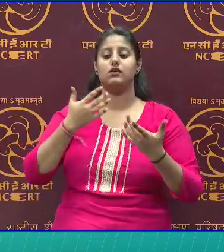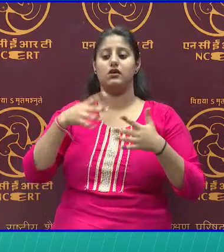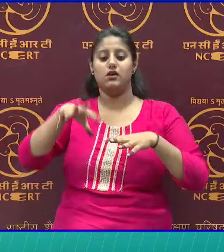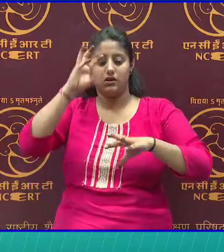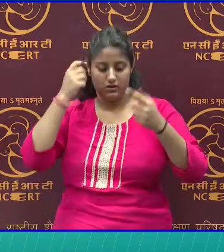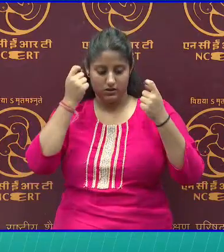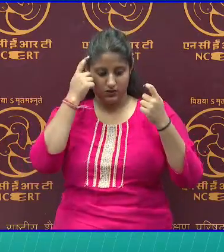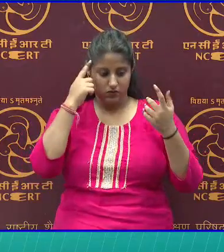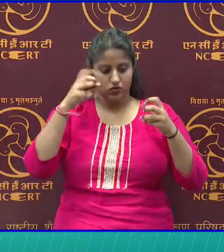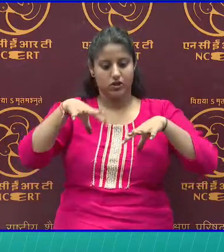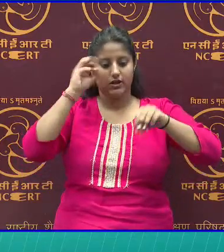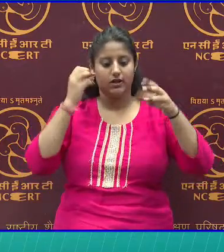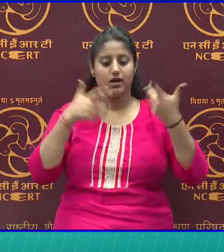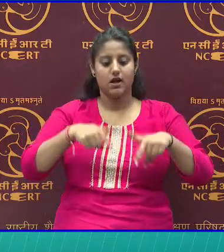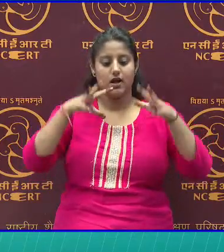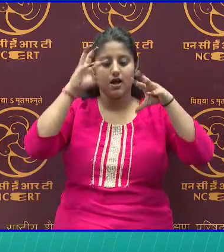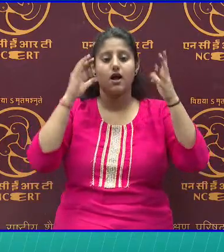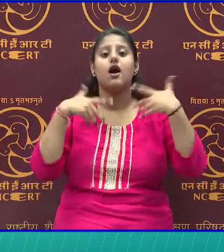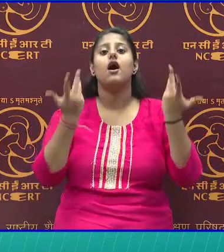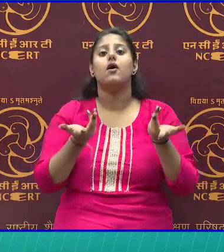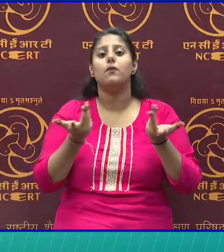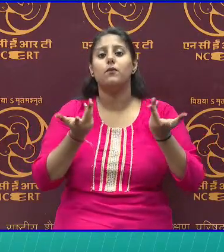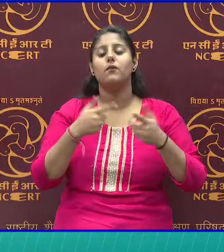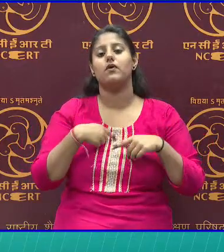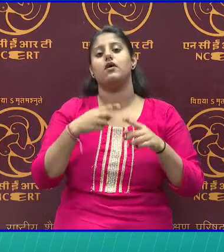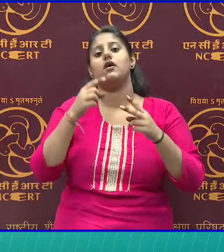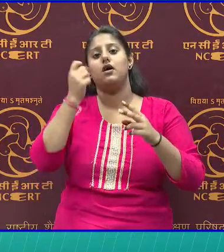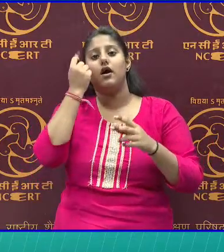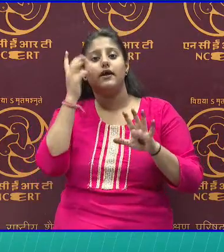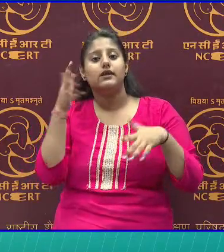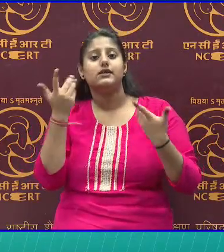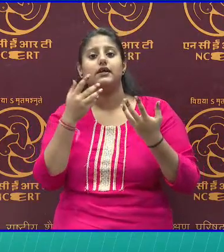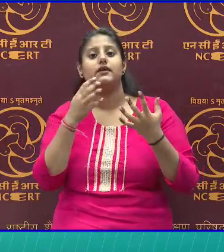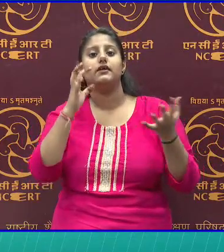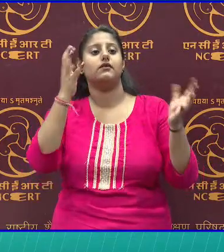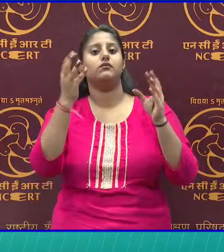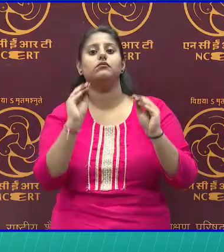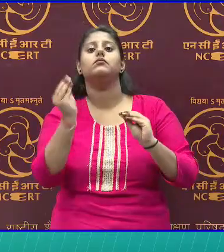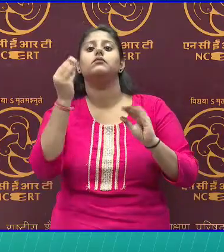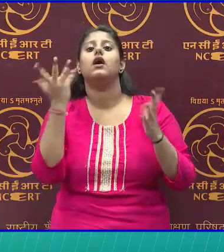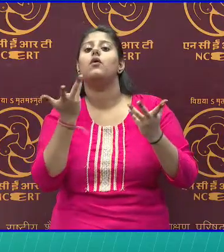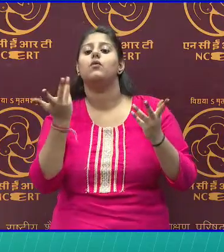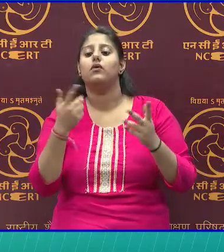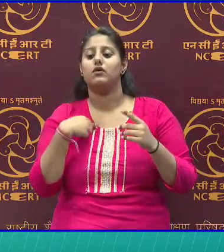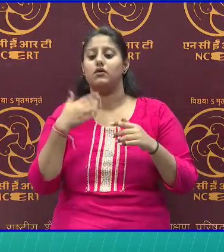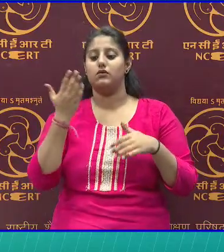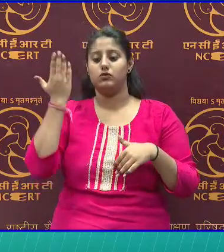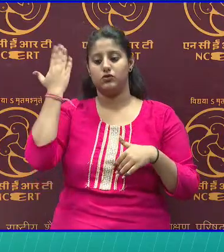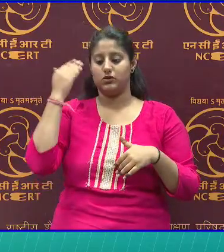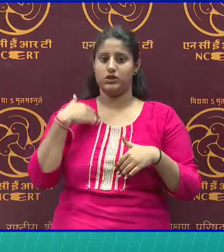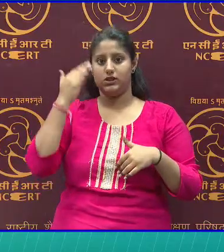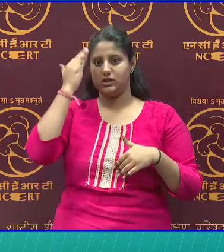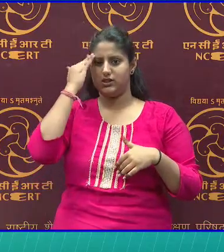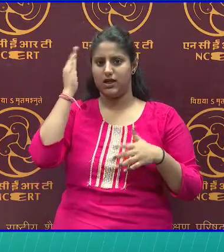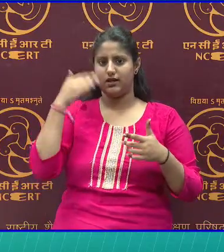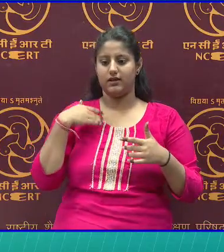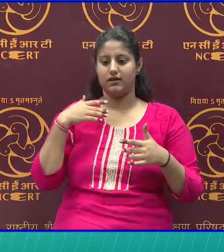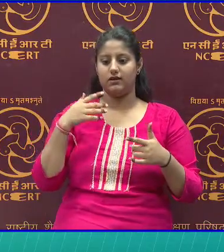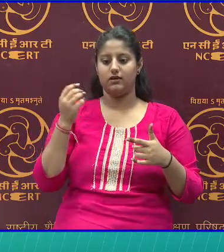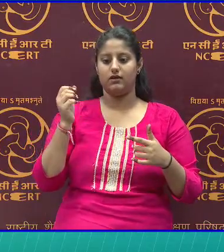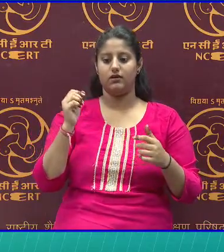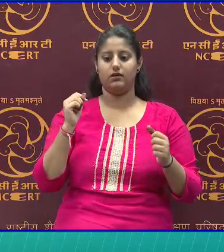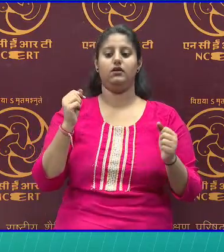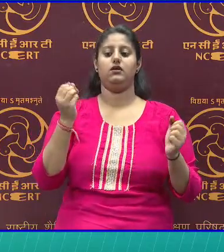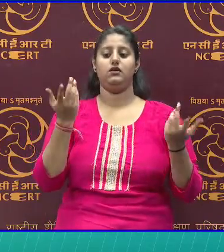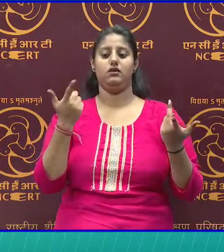learned, and they try to understand the world better. I remember your last interaction with Professor M.V.